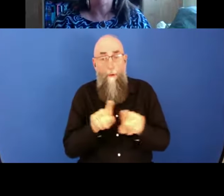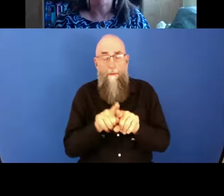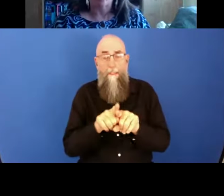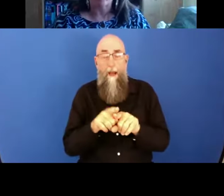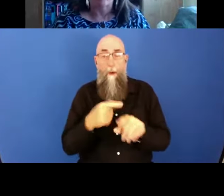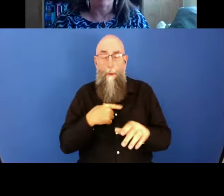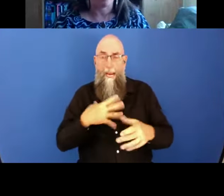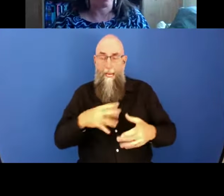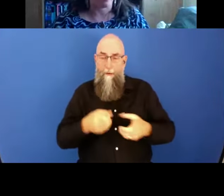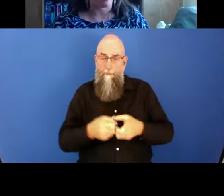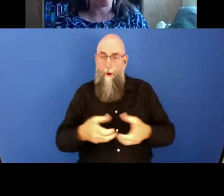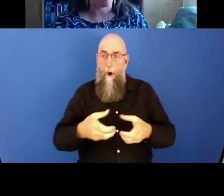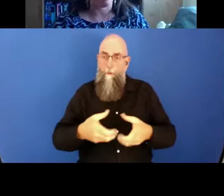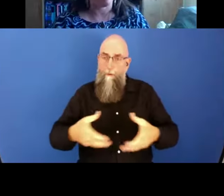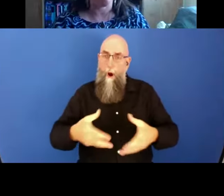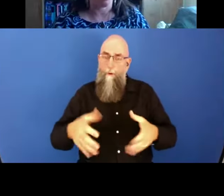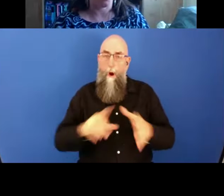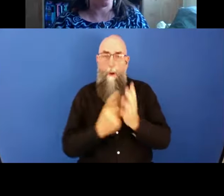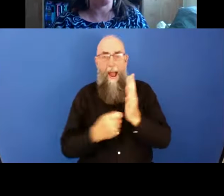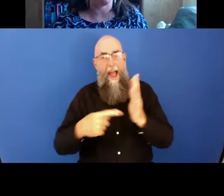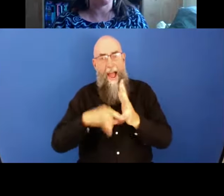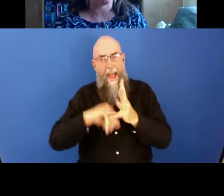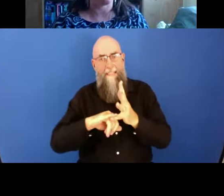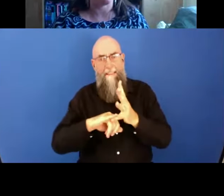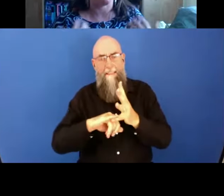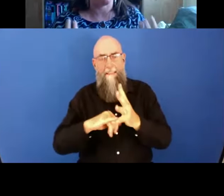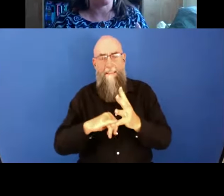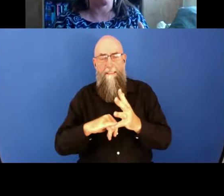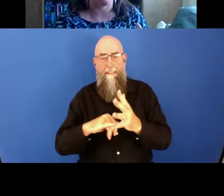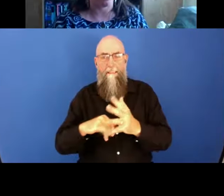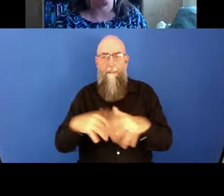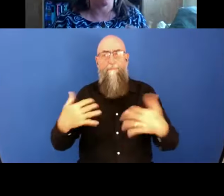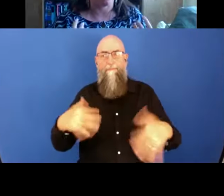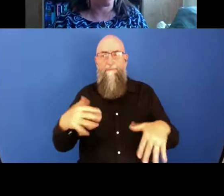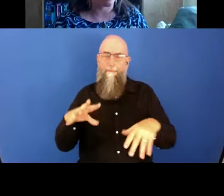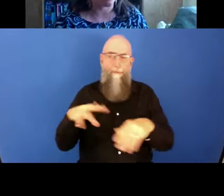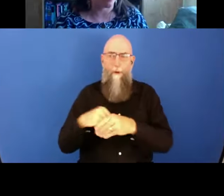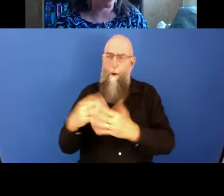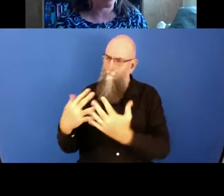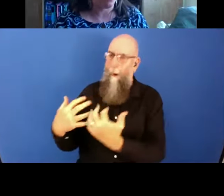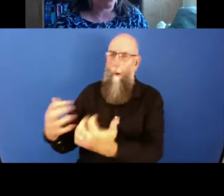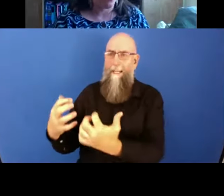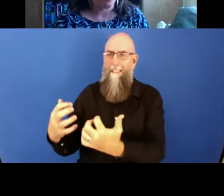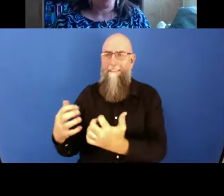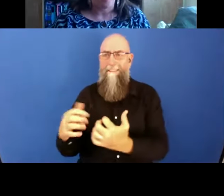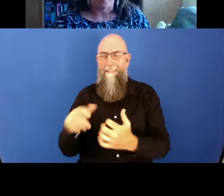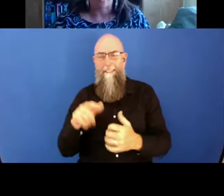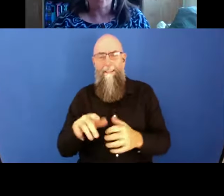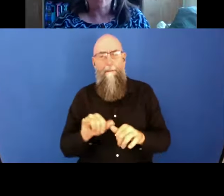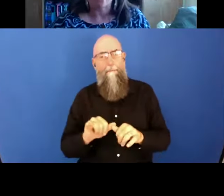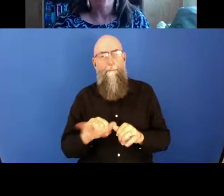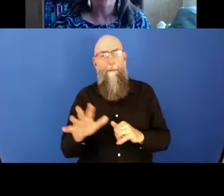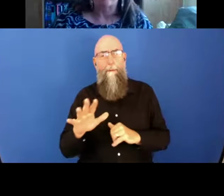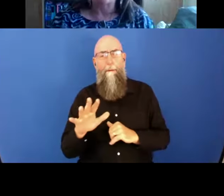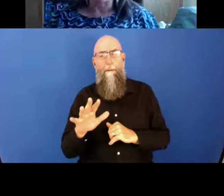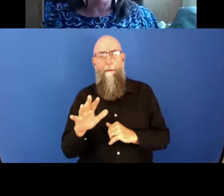locally and being quite you know just joyous and hilarious kind of um